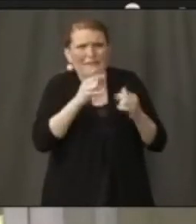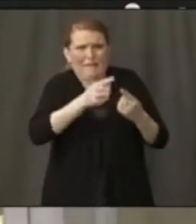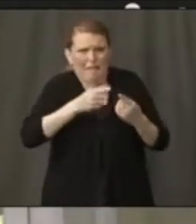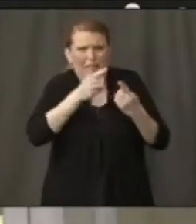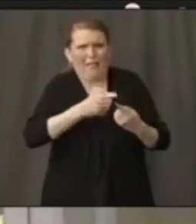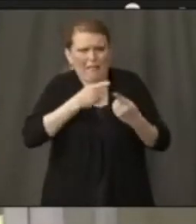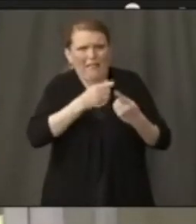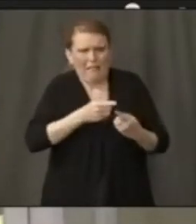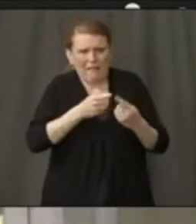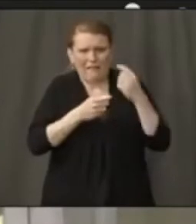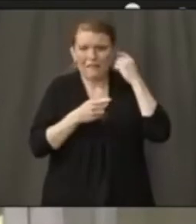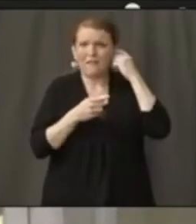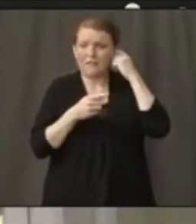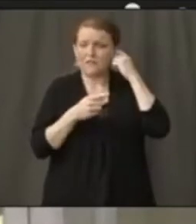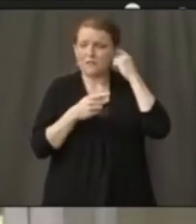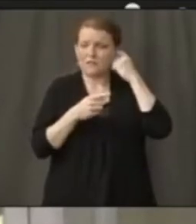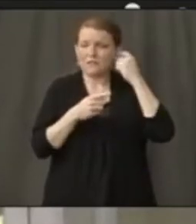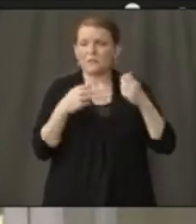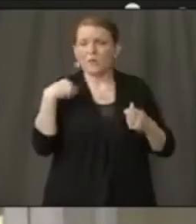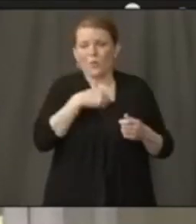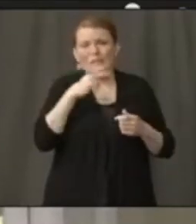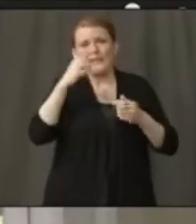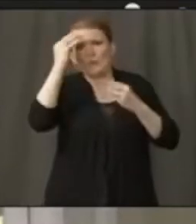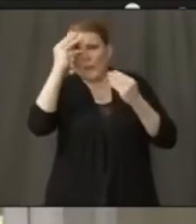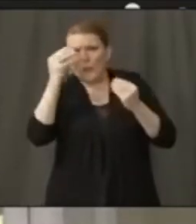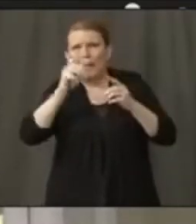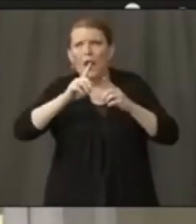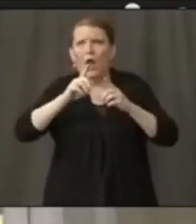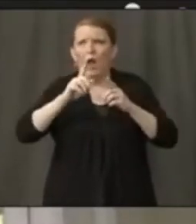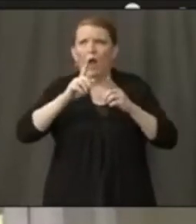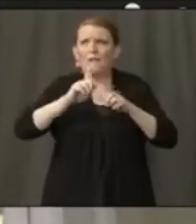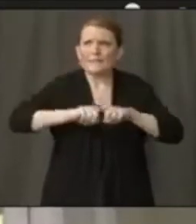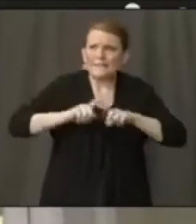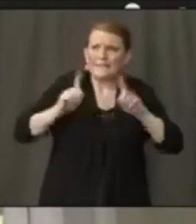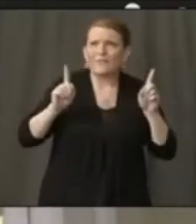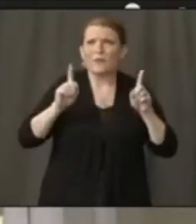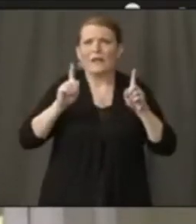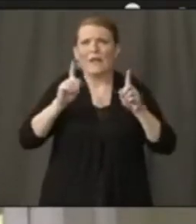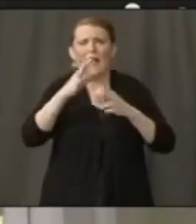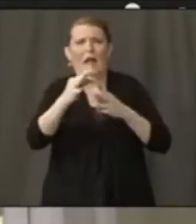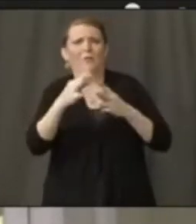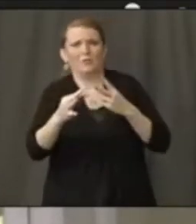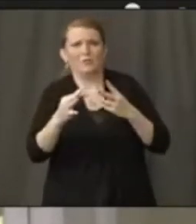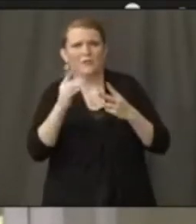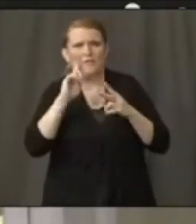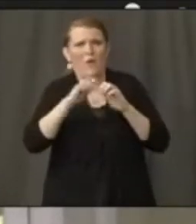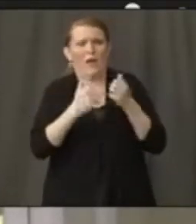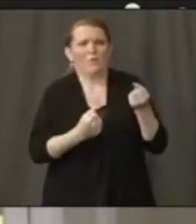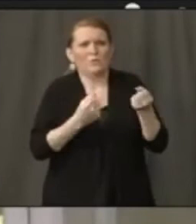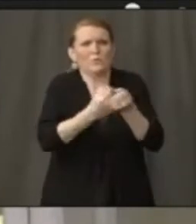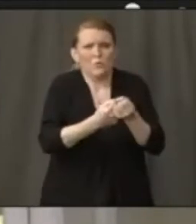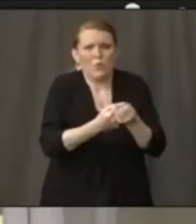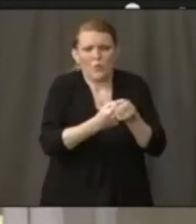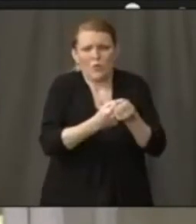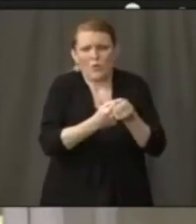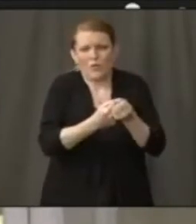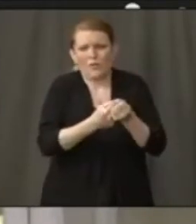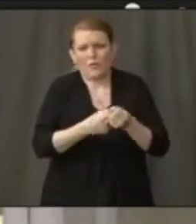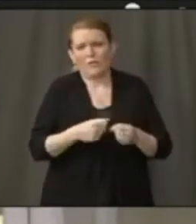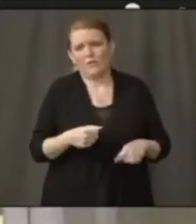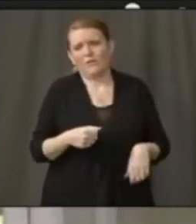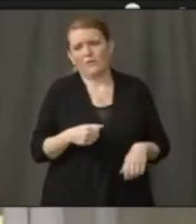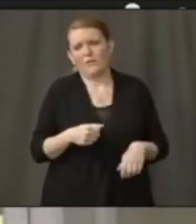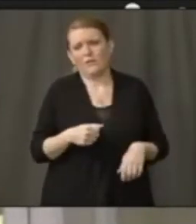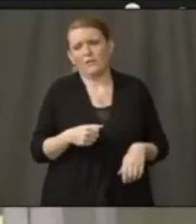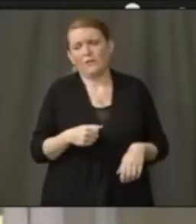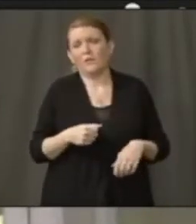with us. And restarting large fishing vessels, meat packers, and paper and produce companies will take some